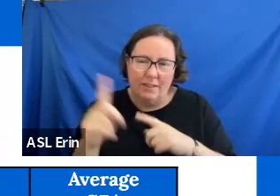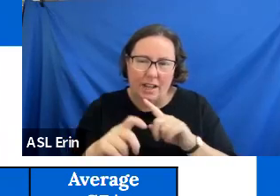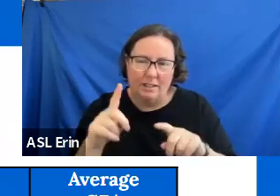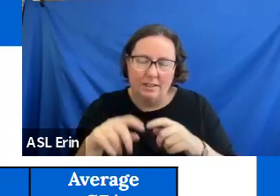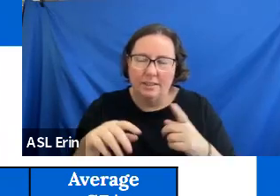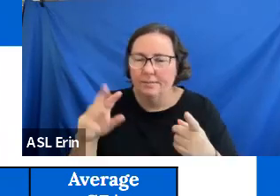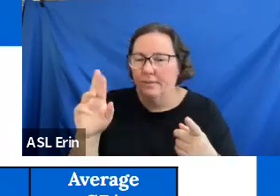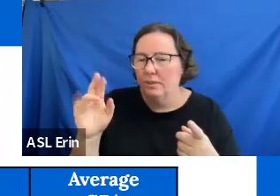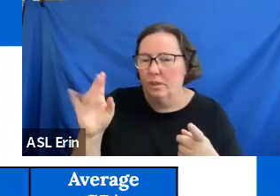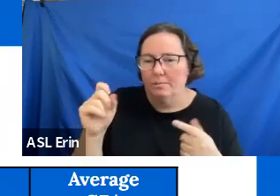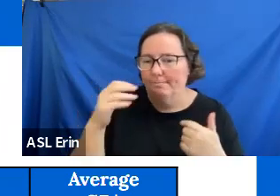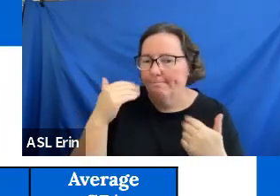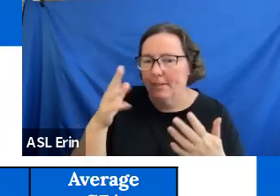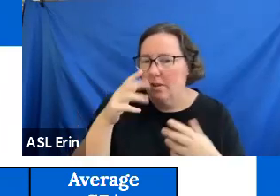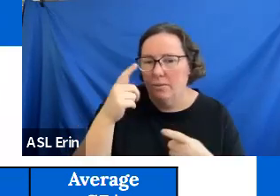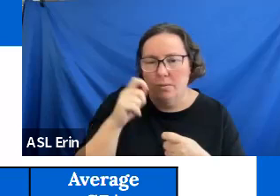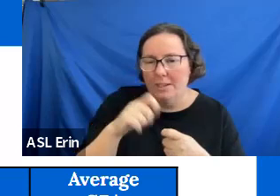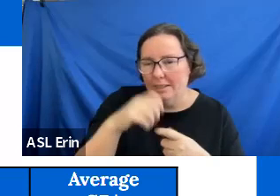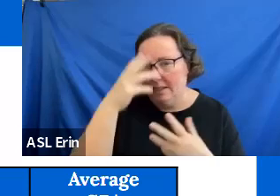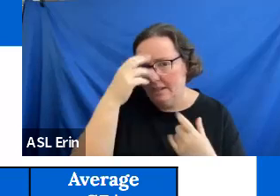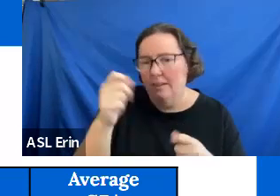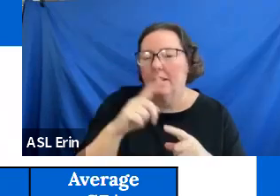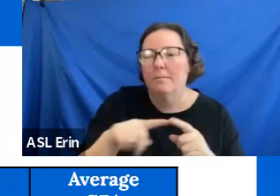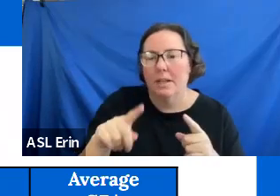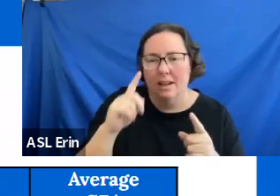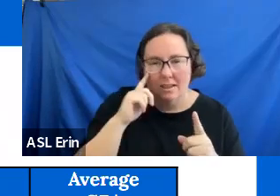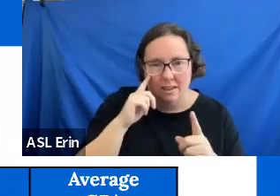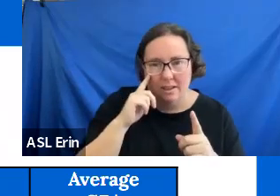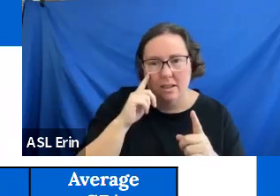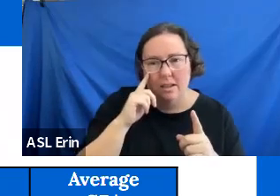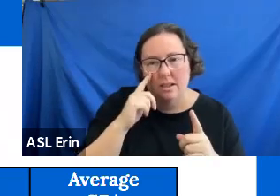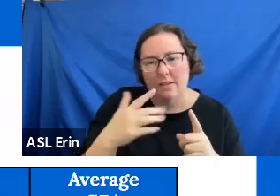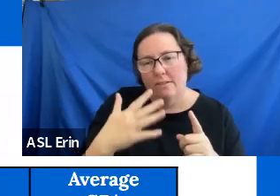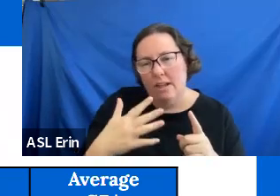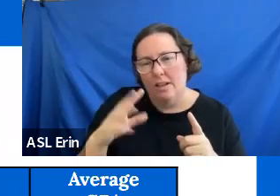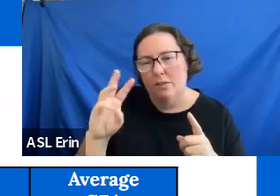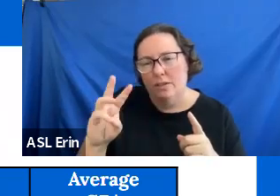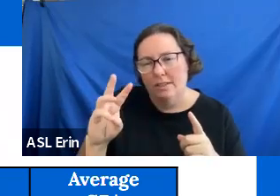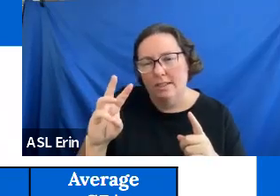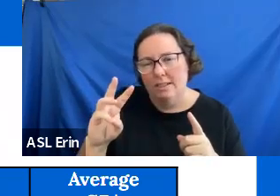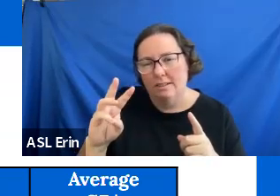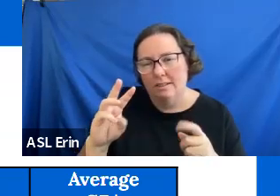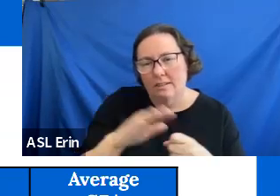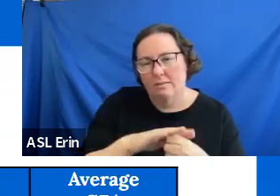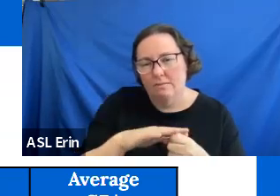I don't have that number off the top of my head, but I believe it's 5 or 6.